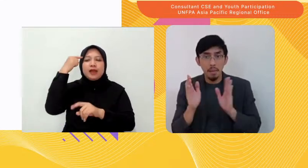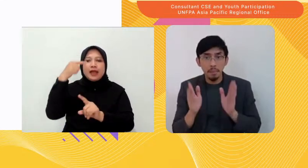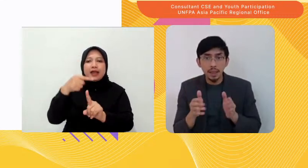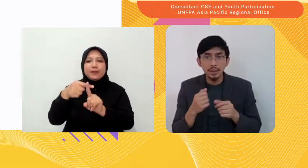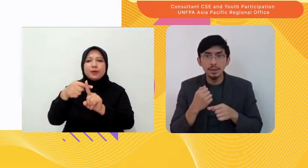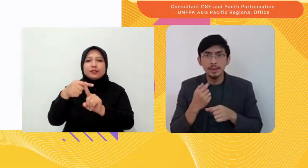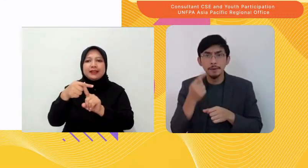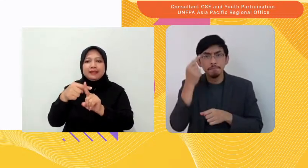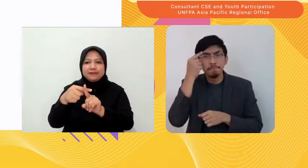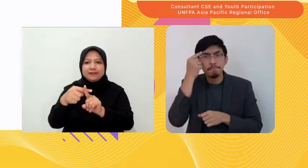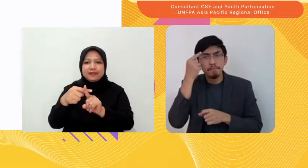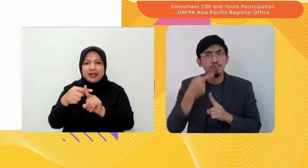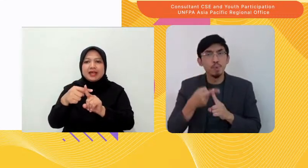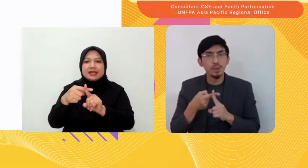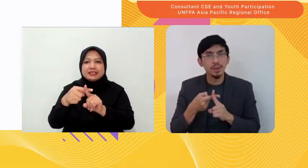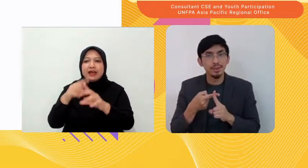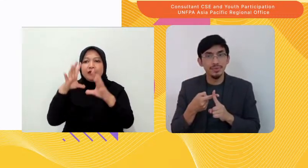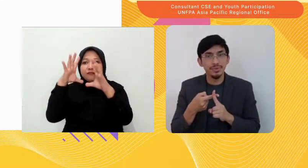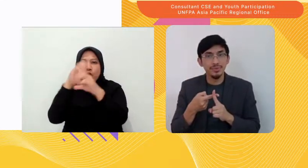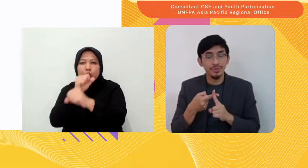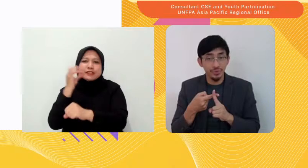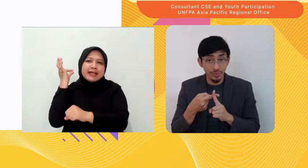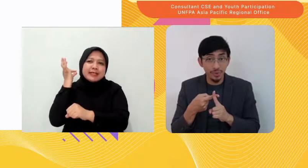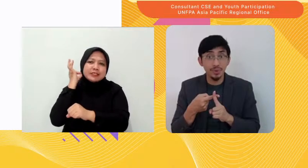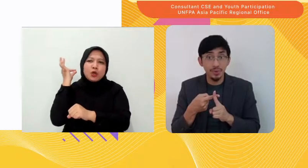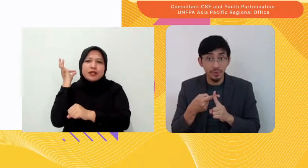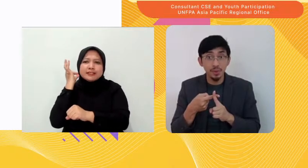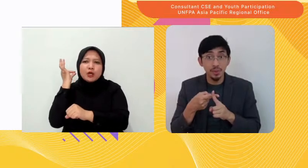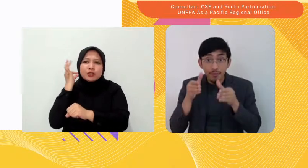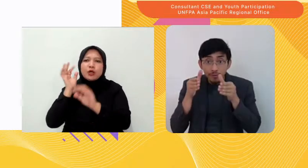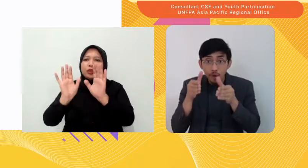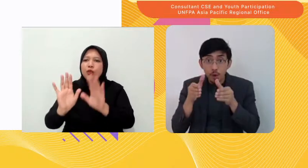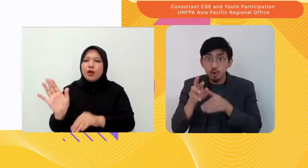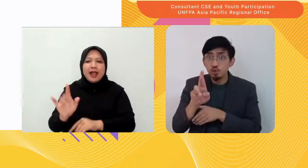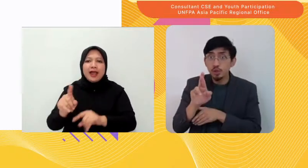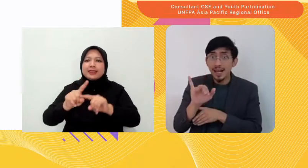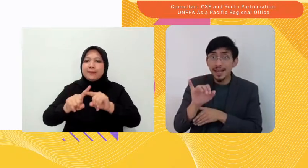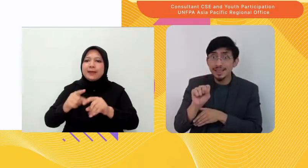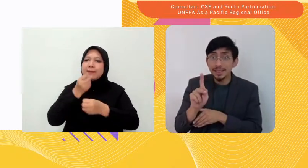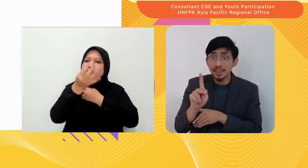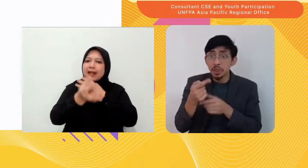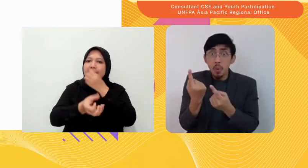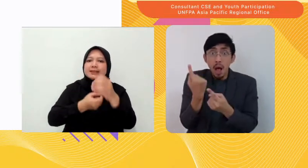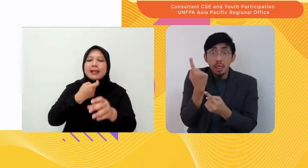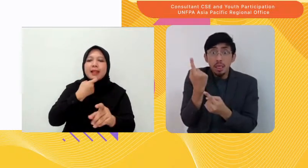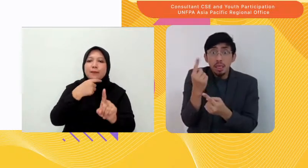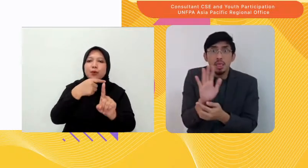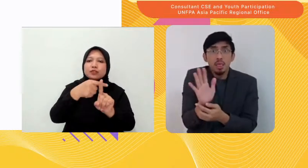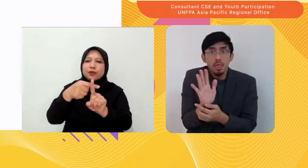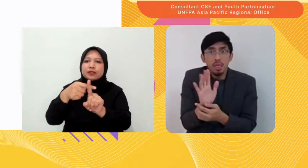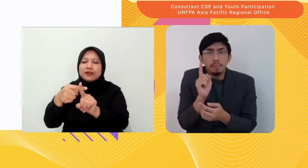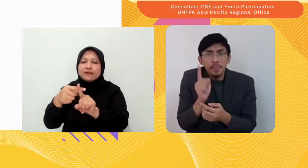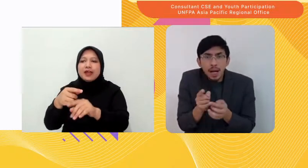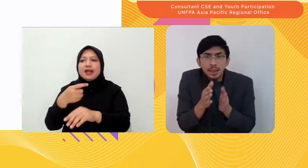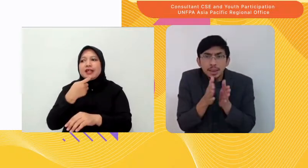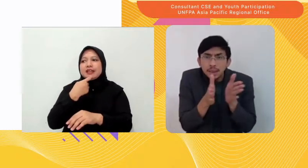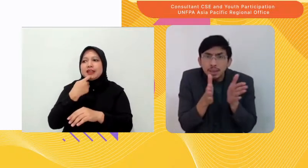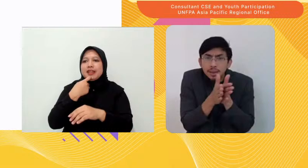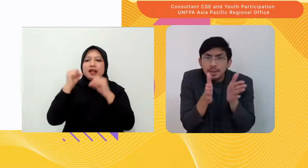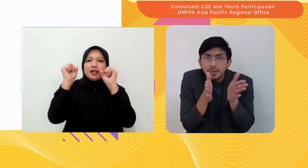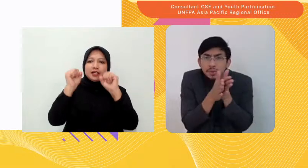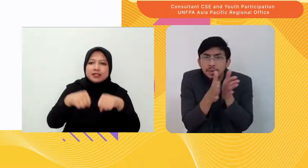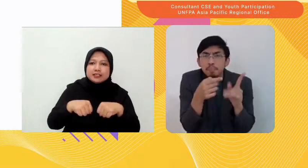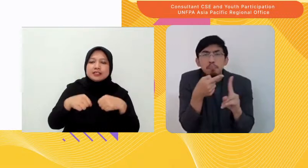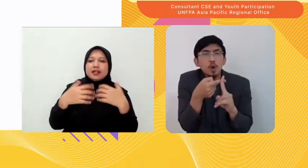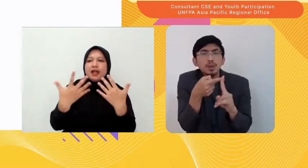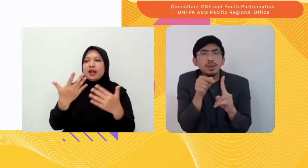not just focus on the risk. So content should communicate respect, consent, boundaries, not shame